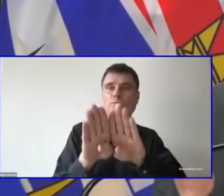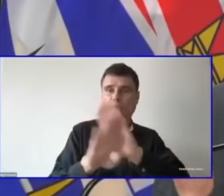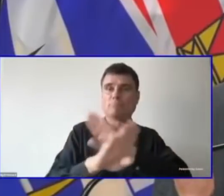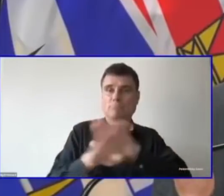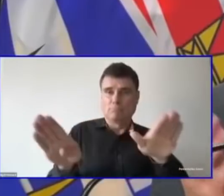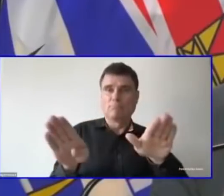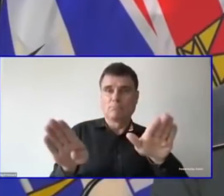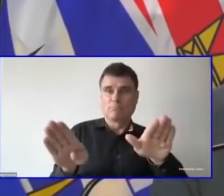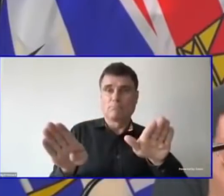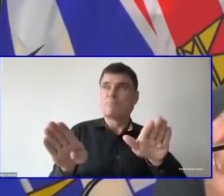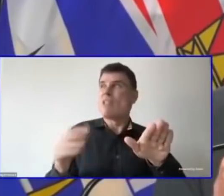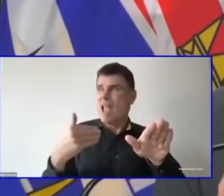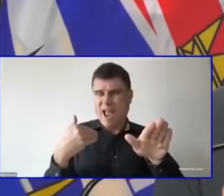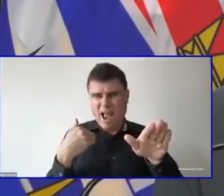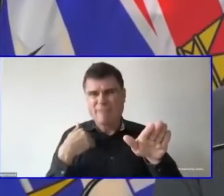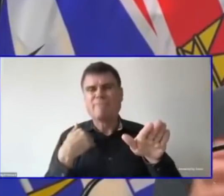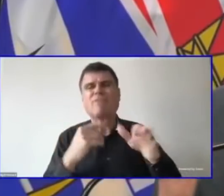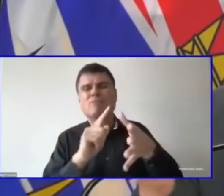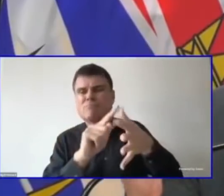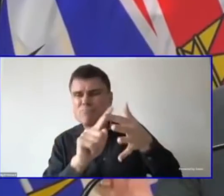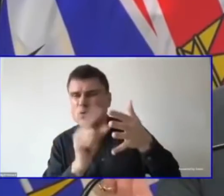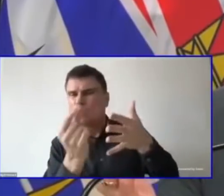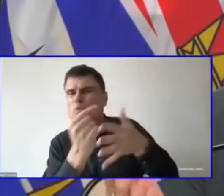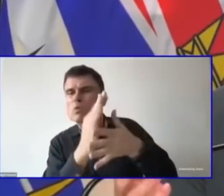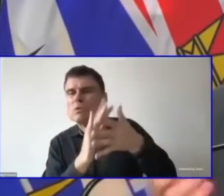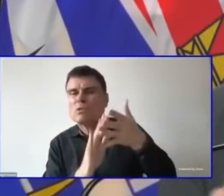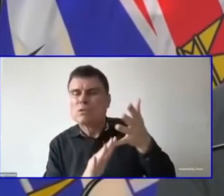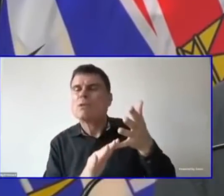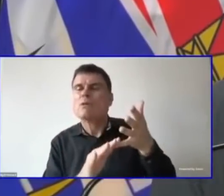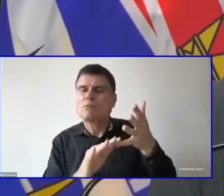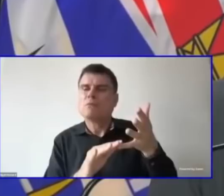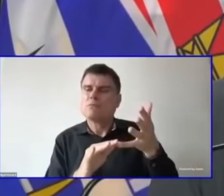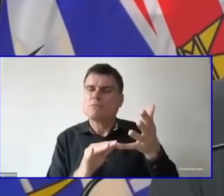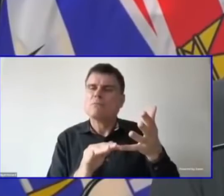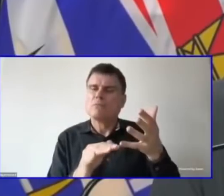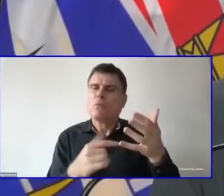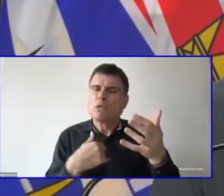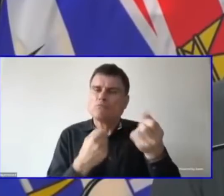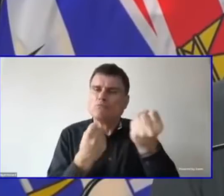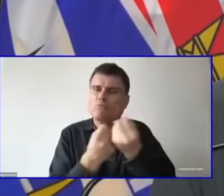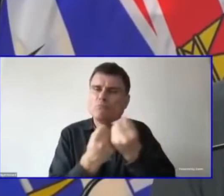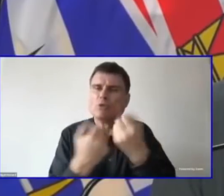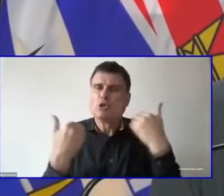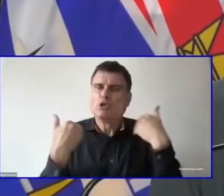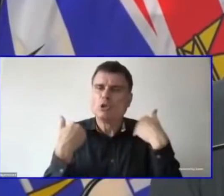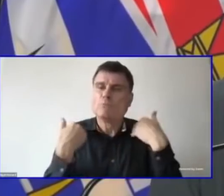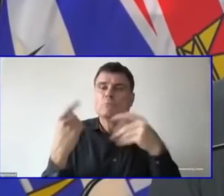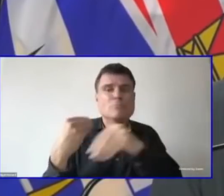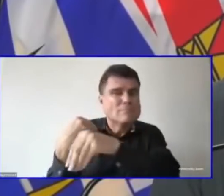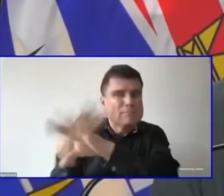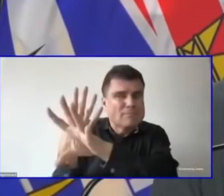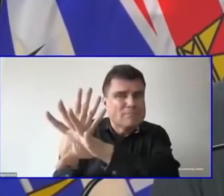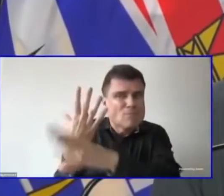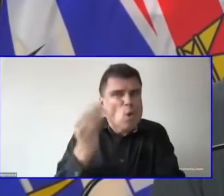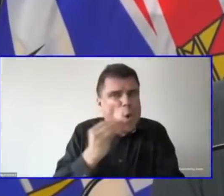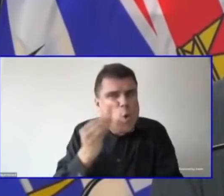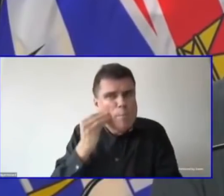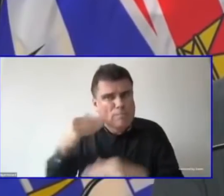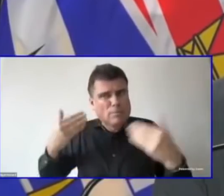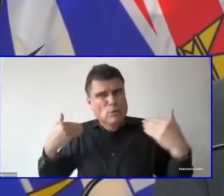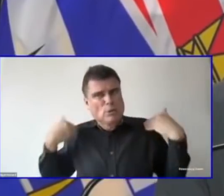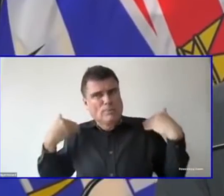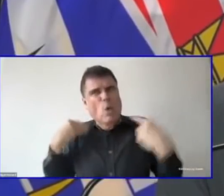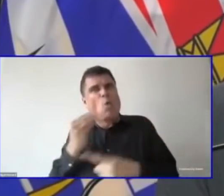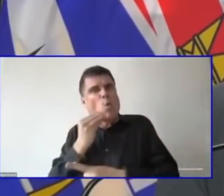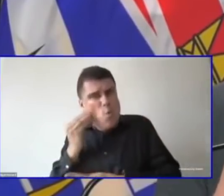does it very, very well, to connect people to be able to support us having that physical activity remotely right now.